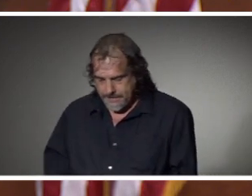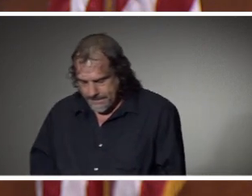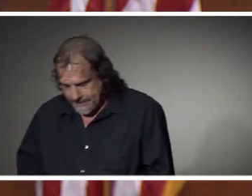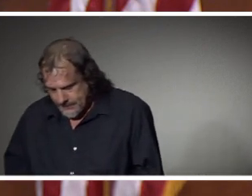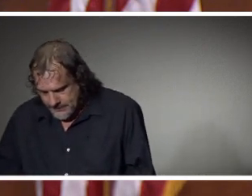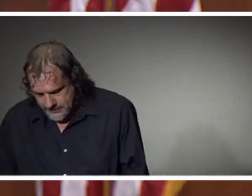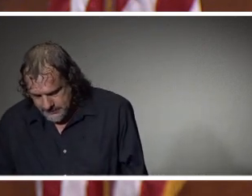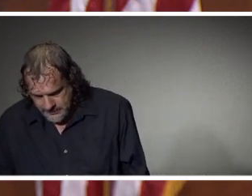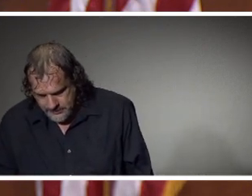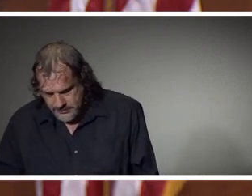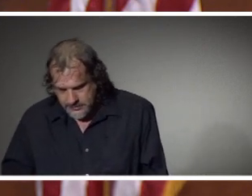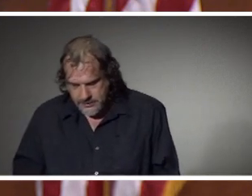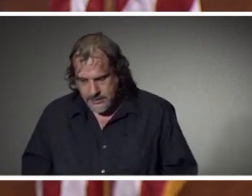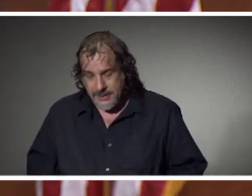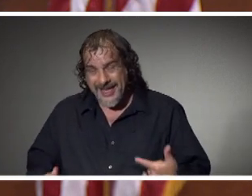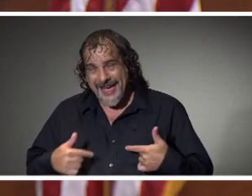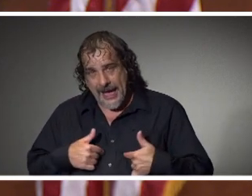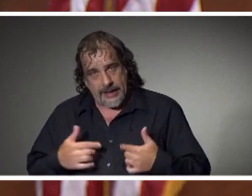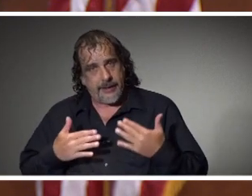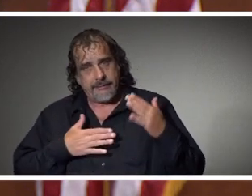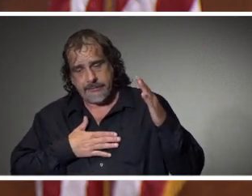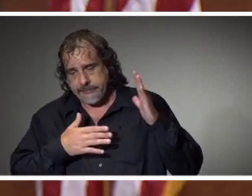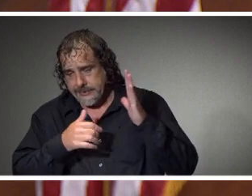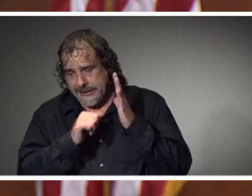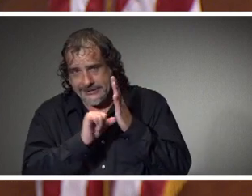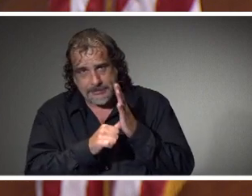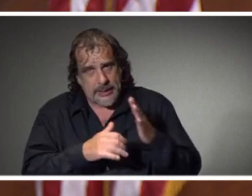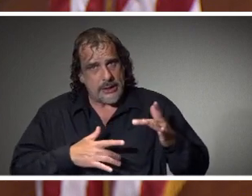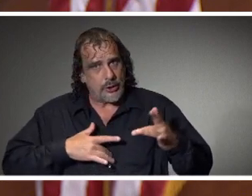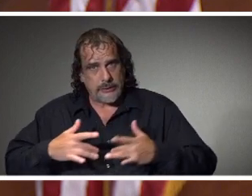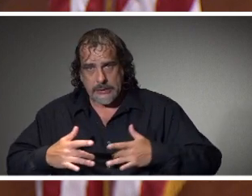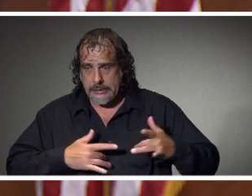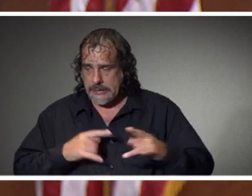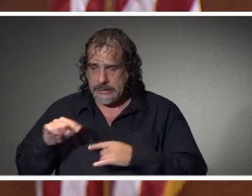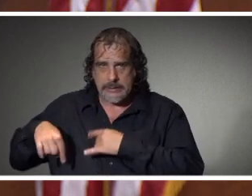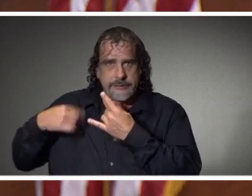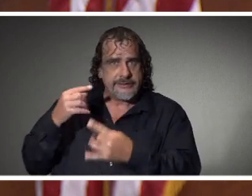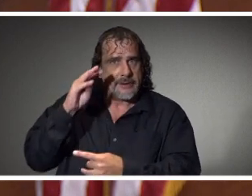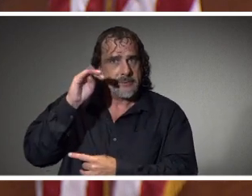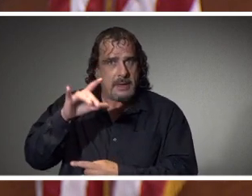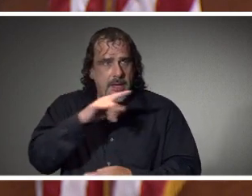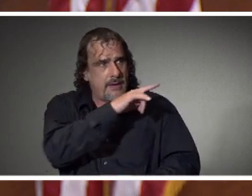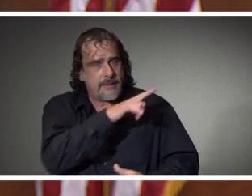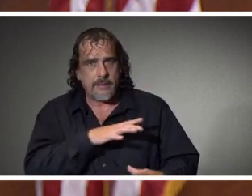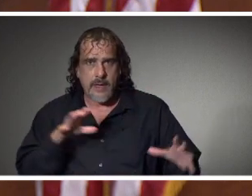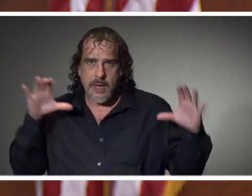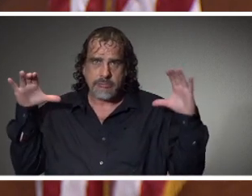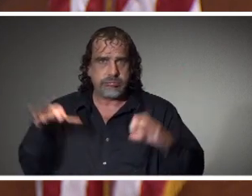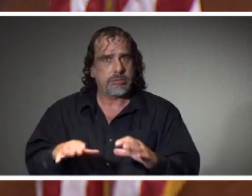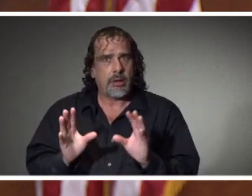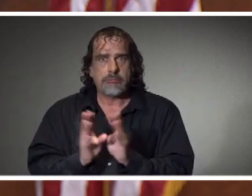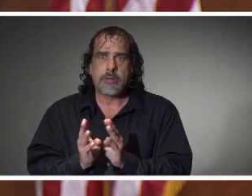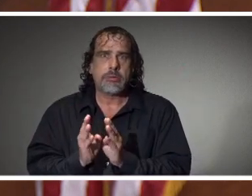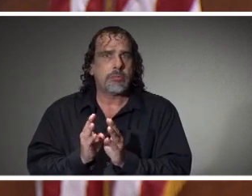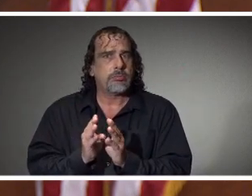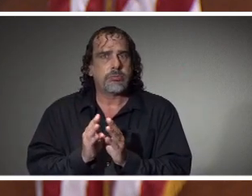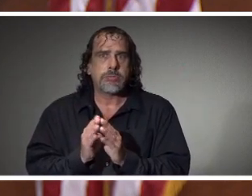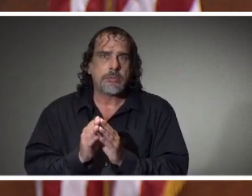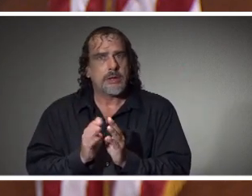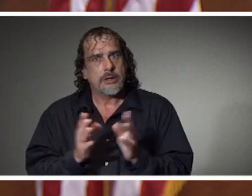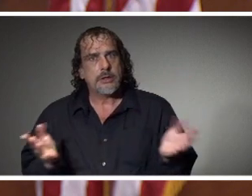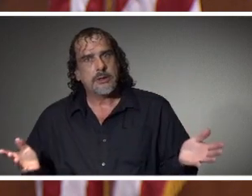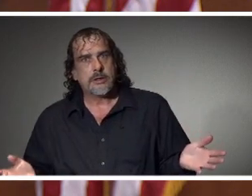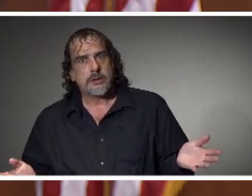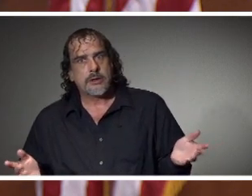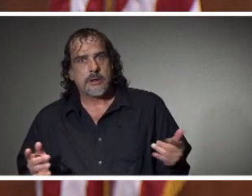probably expressed concern since the beginning of May about that particular venue and the fact that